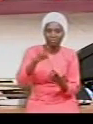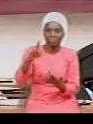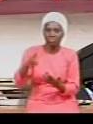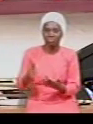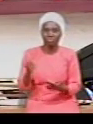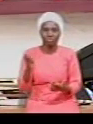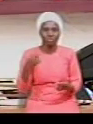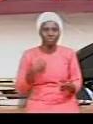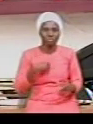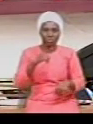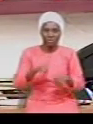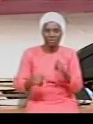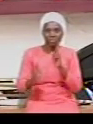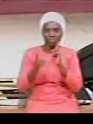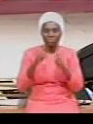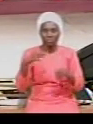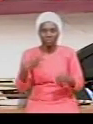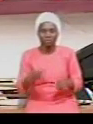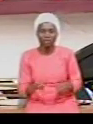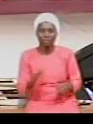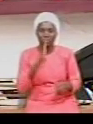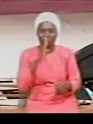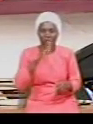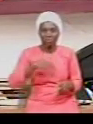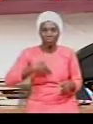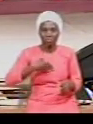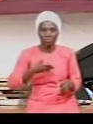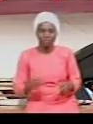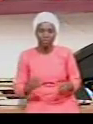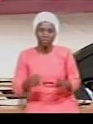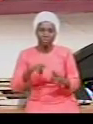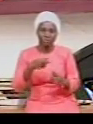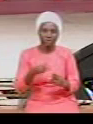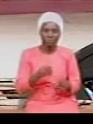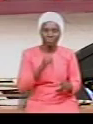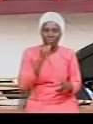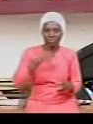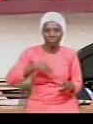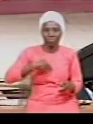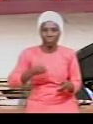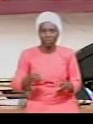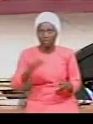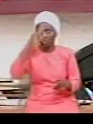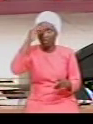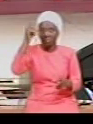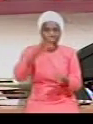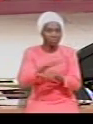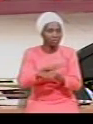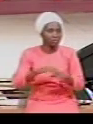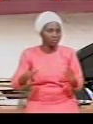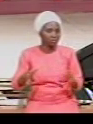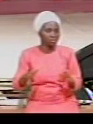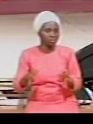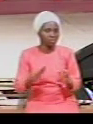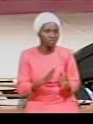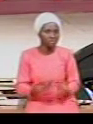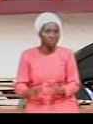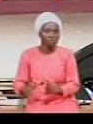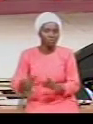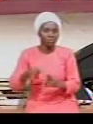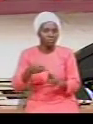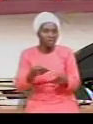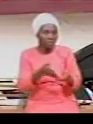being willing. He didn't consult the country or the government of our